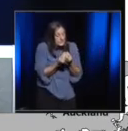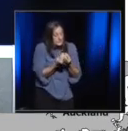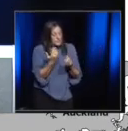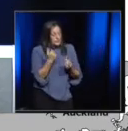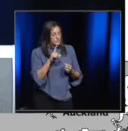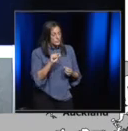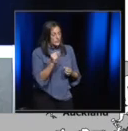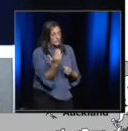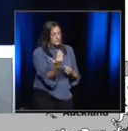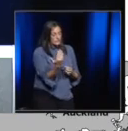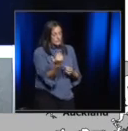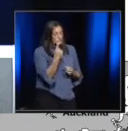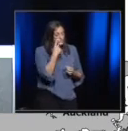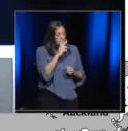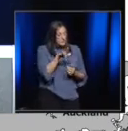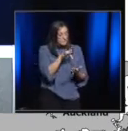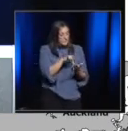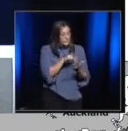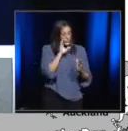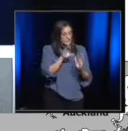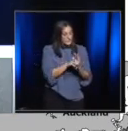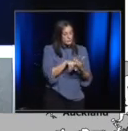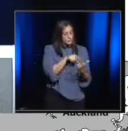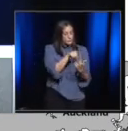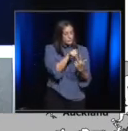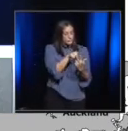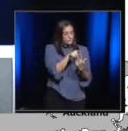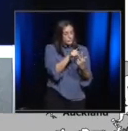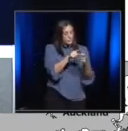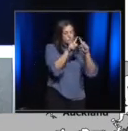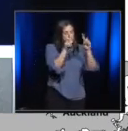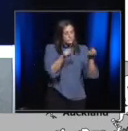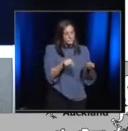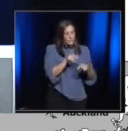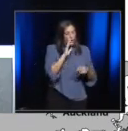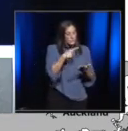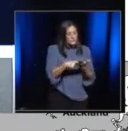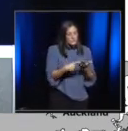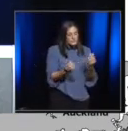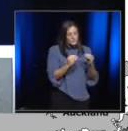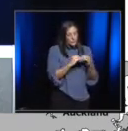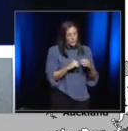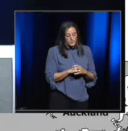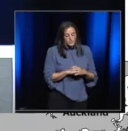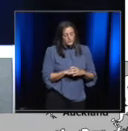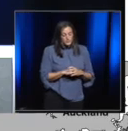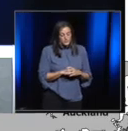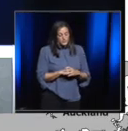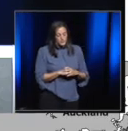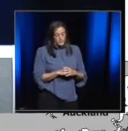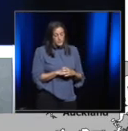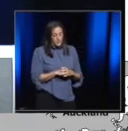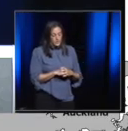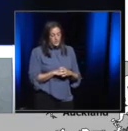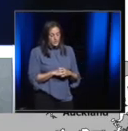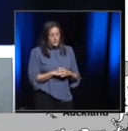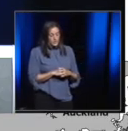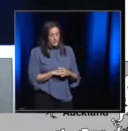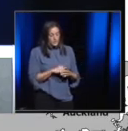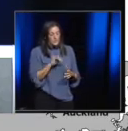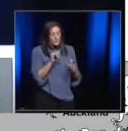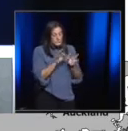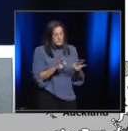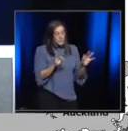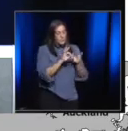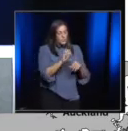2015, so the middle one there. And I'll talk a little bit about that. There was a big El Nino year, and New Zealand's been hammered